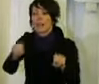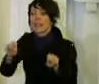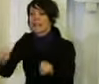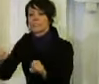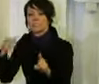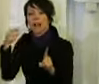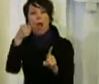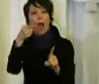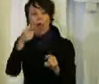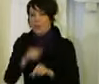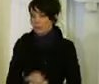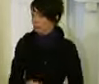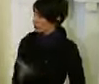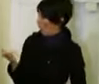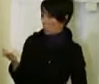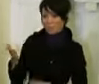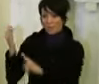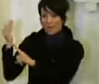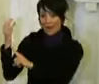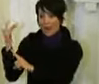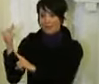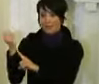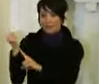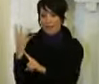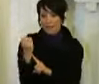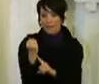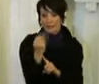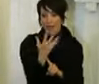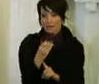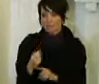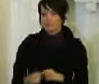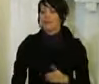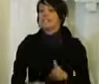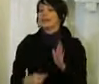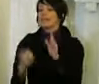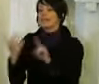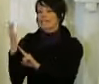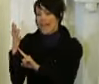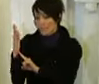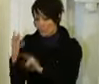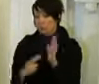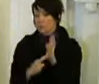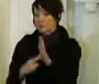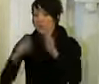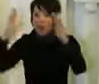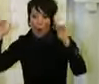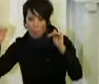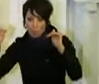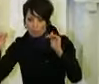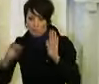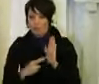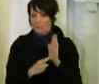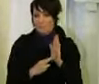And so we light these candles. The candle of hope and the candle of